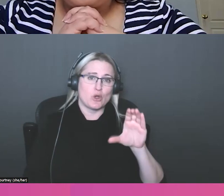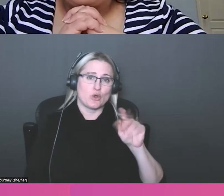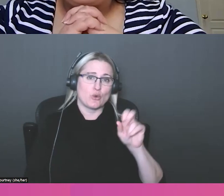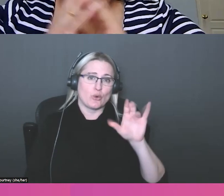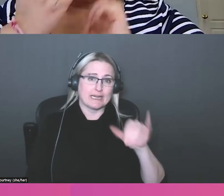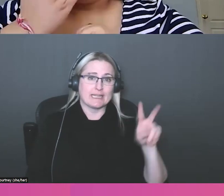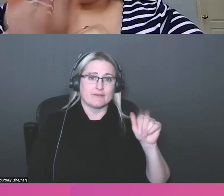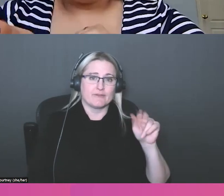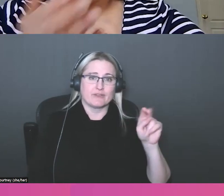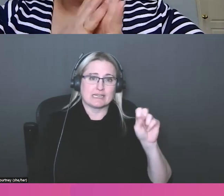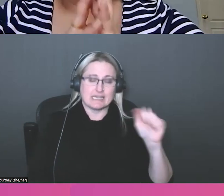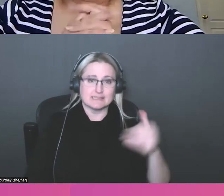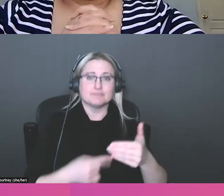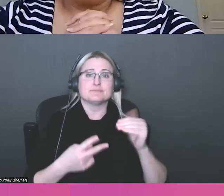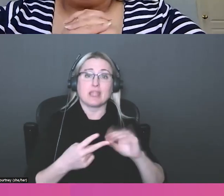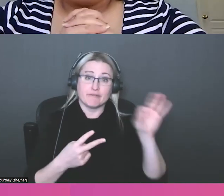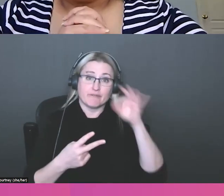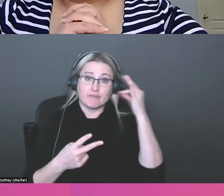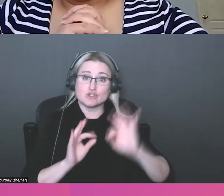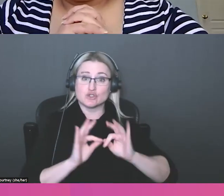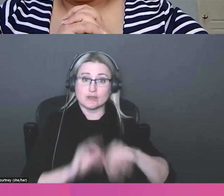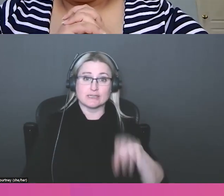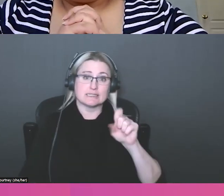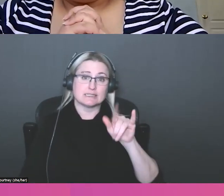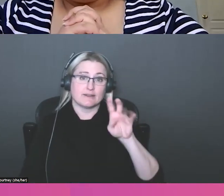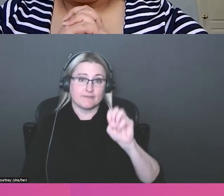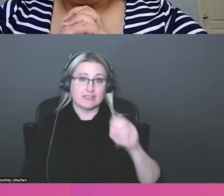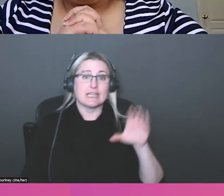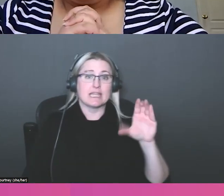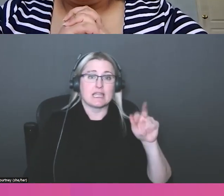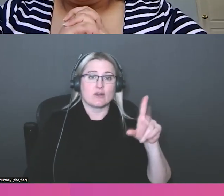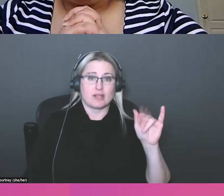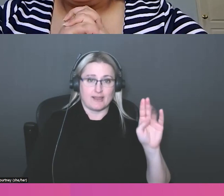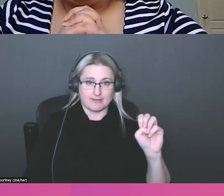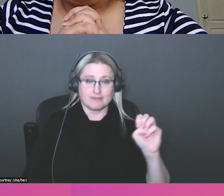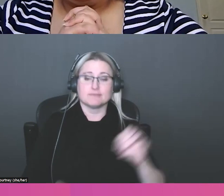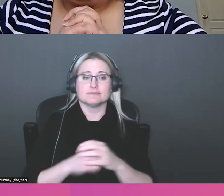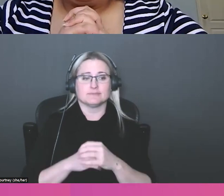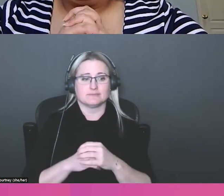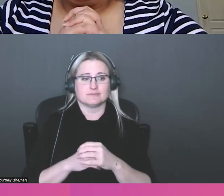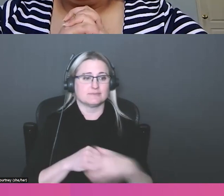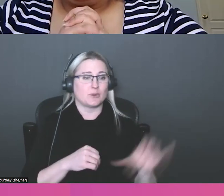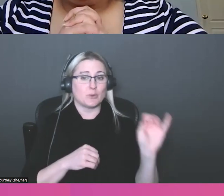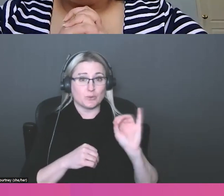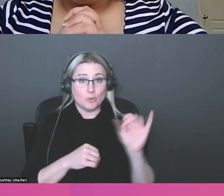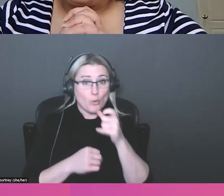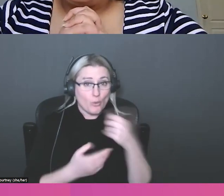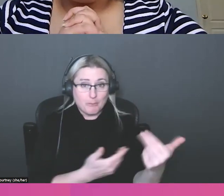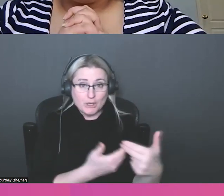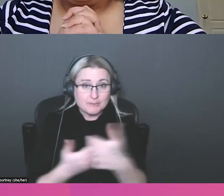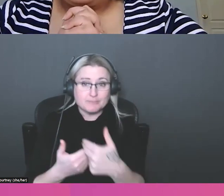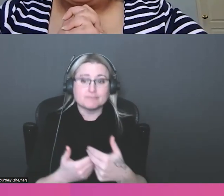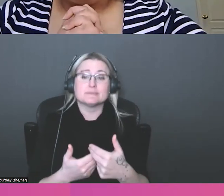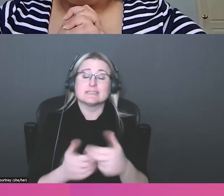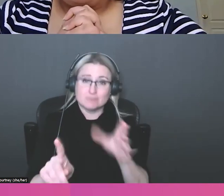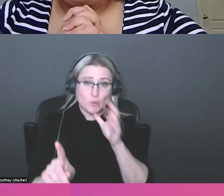Vanessa, and French language interpreters, Sylvie and Caroline. And we ask for folks that are on the call in the audience, please